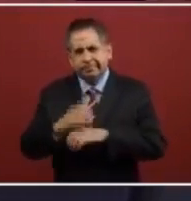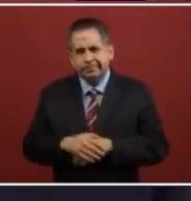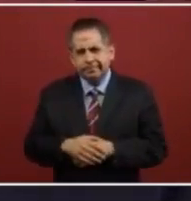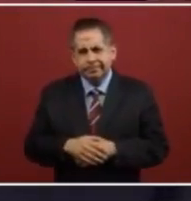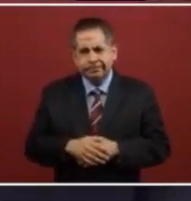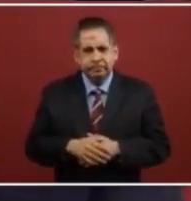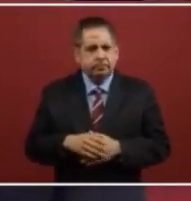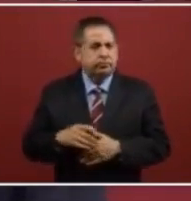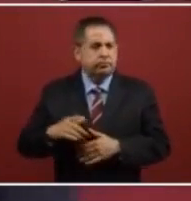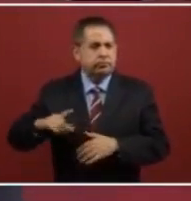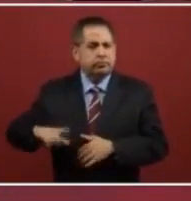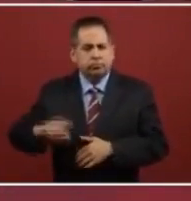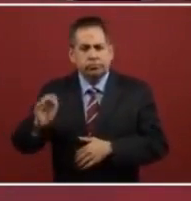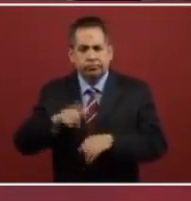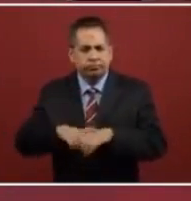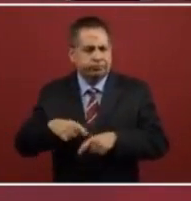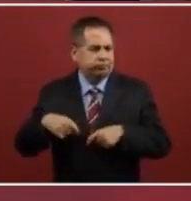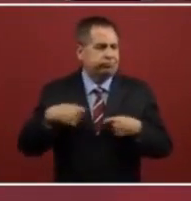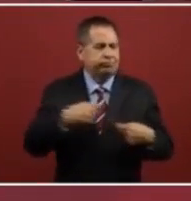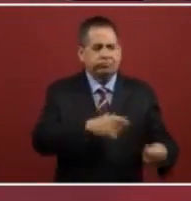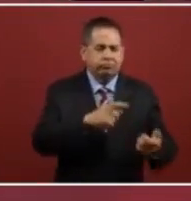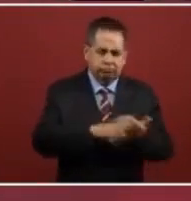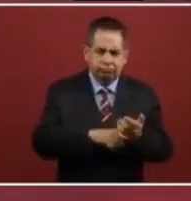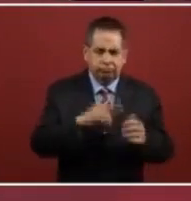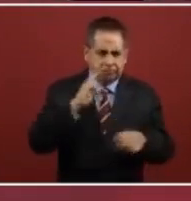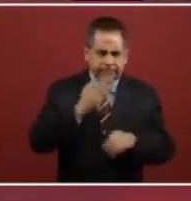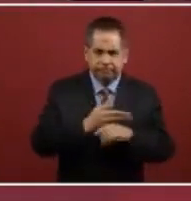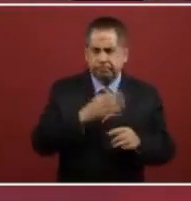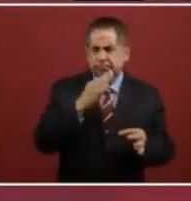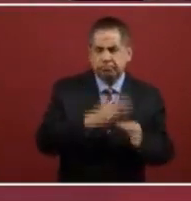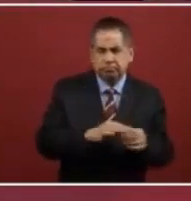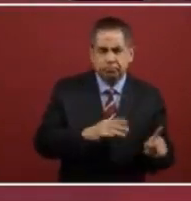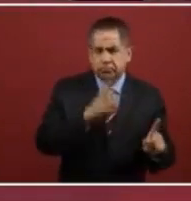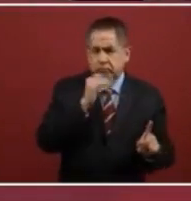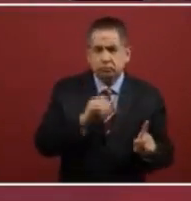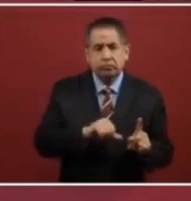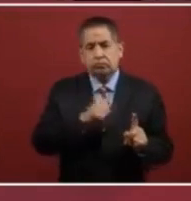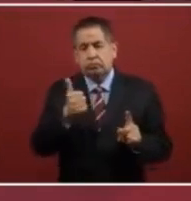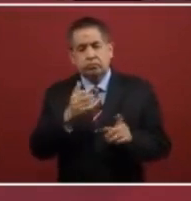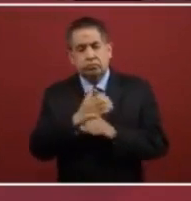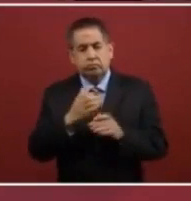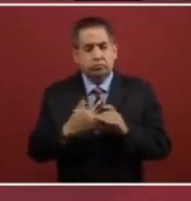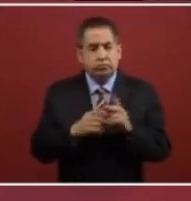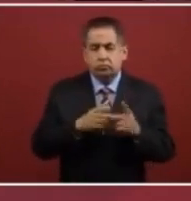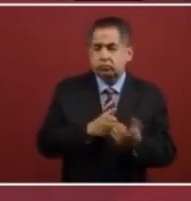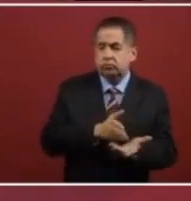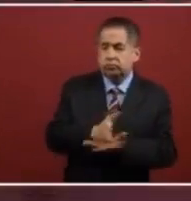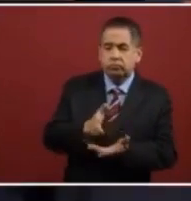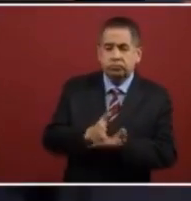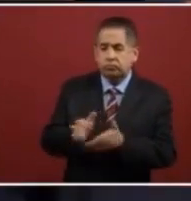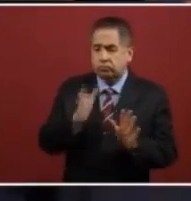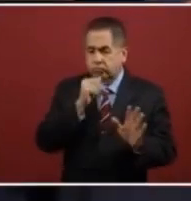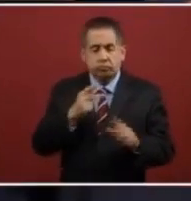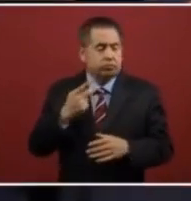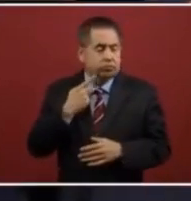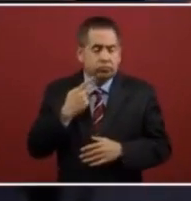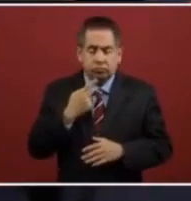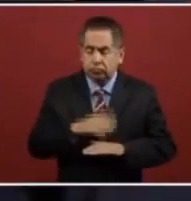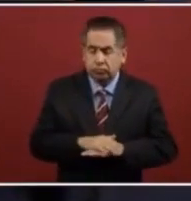funciones de gobierno, won't want to leave. básicamente. No And pueden so intervenir en asuntos